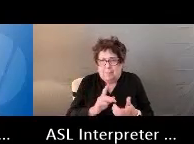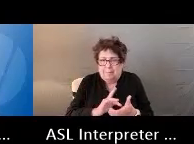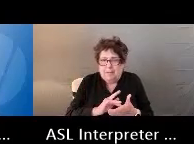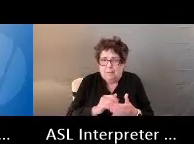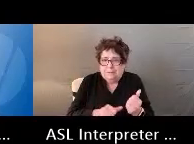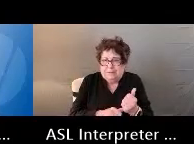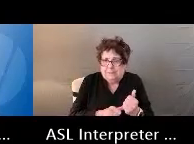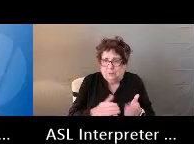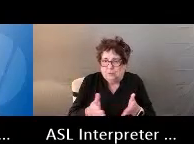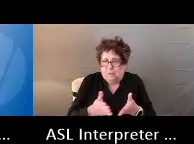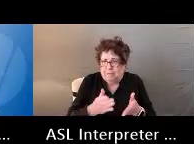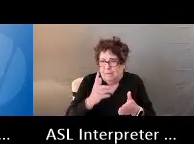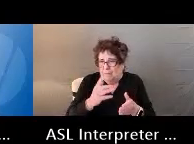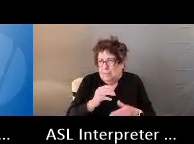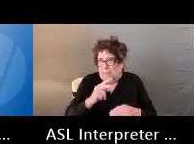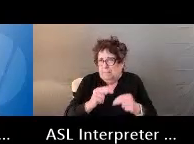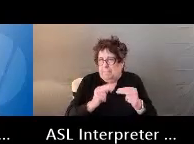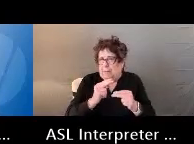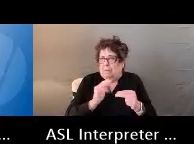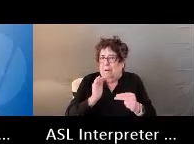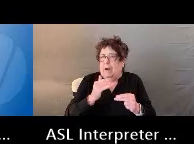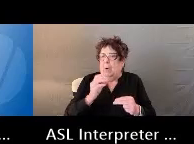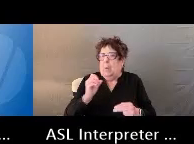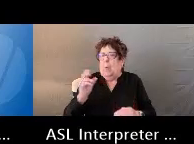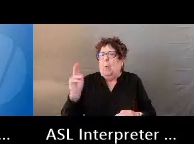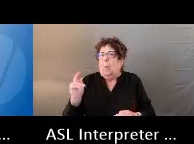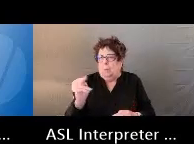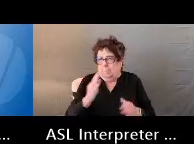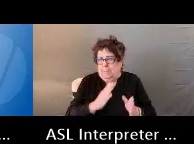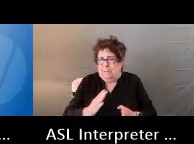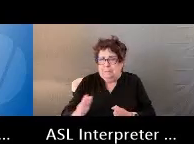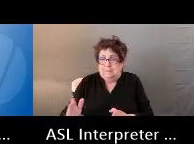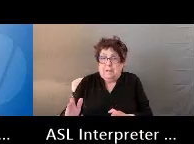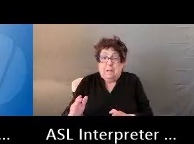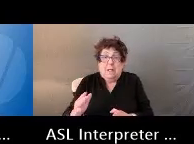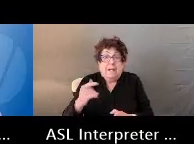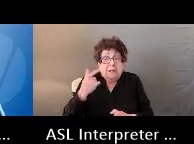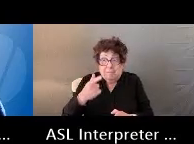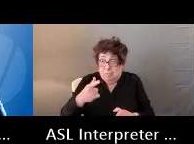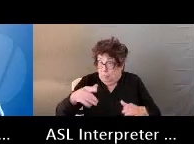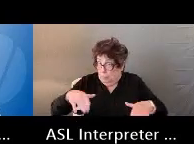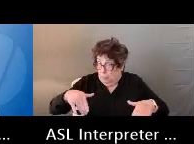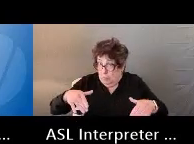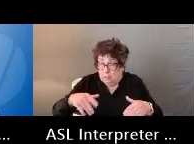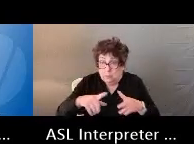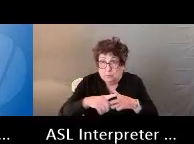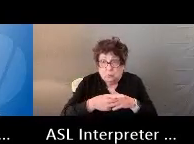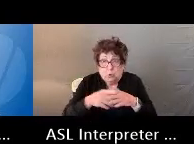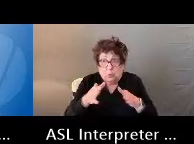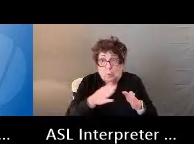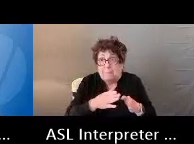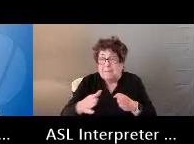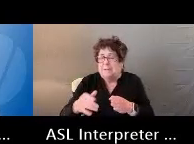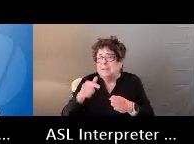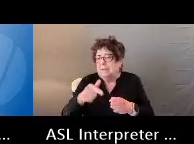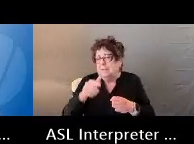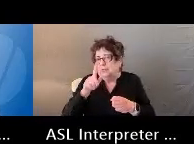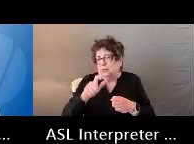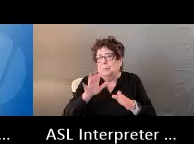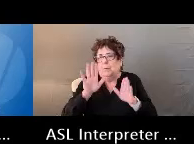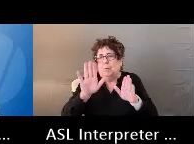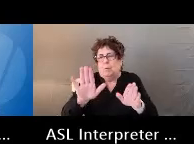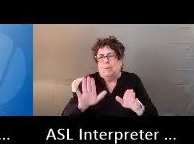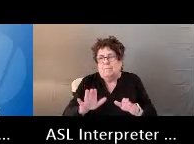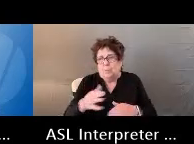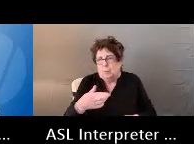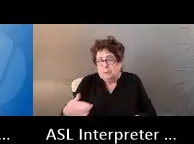very interesting. If you have not started your plan, this is going to be a wonderful resource, we hope to. If you have